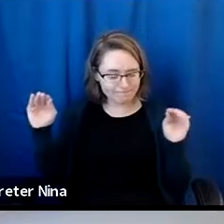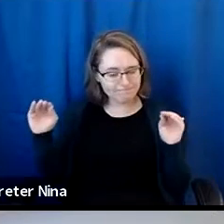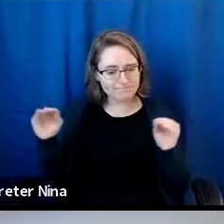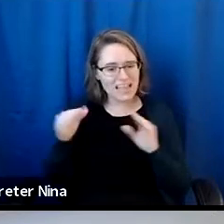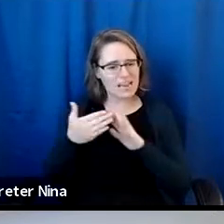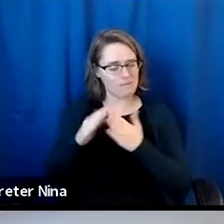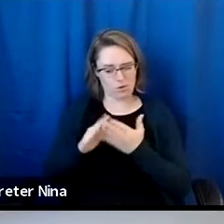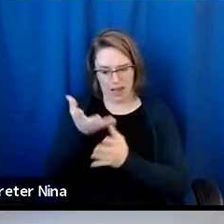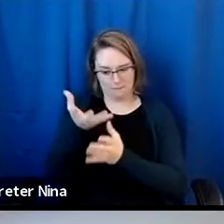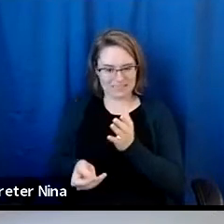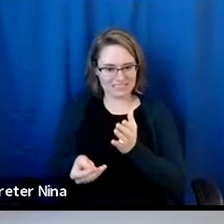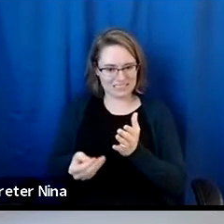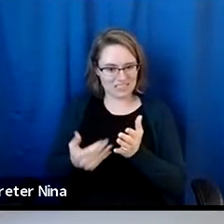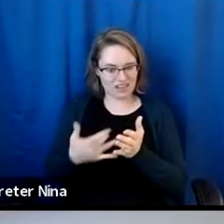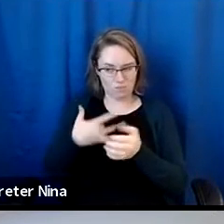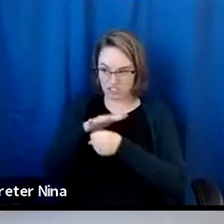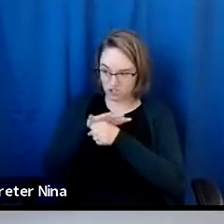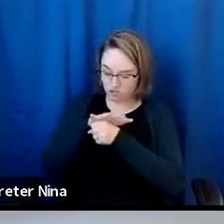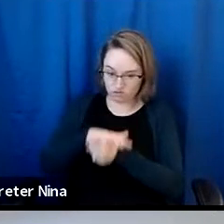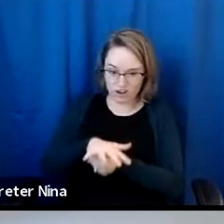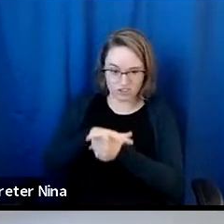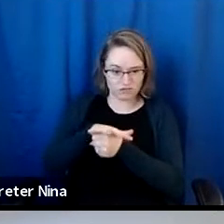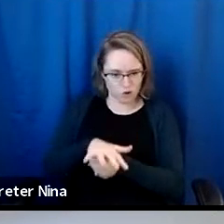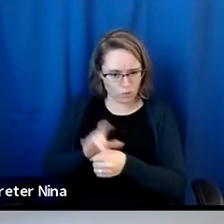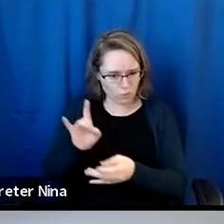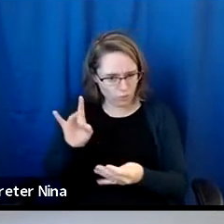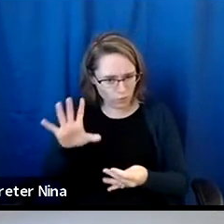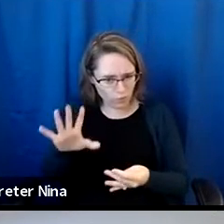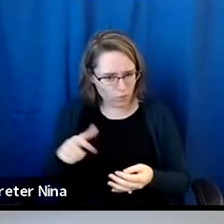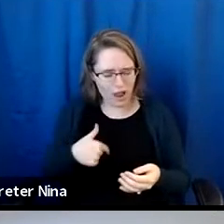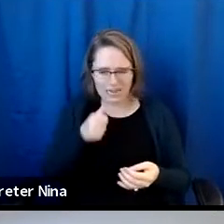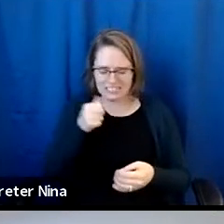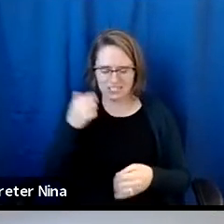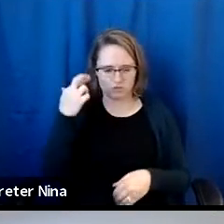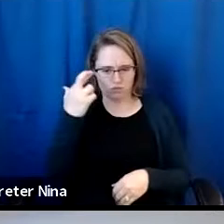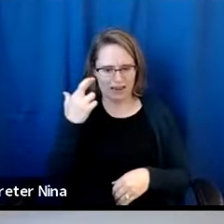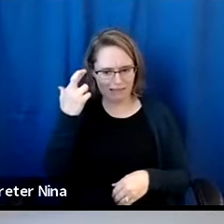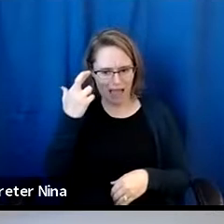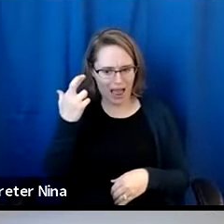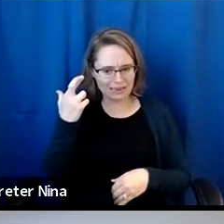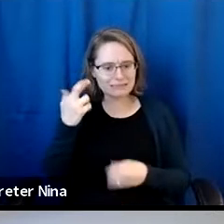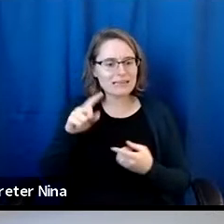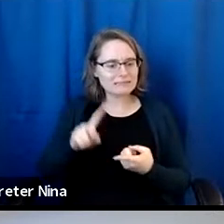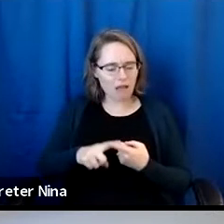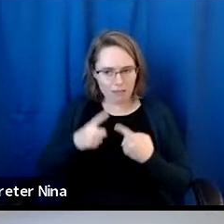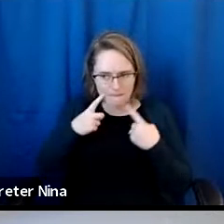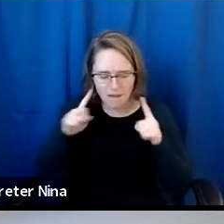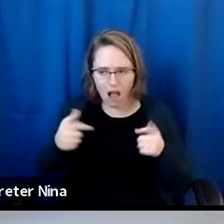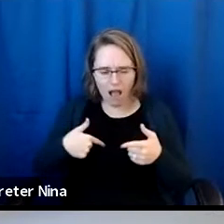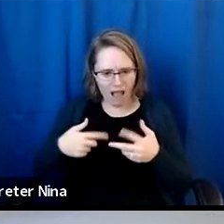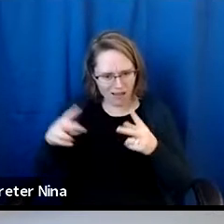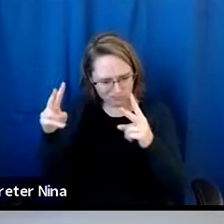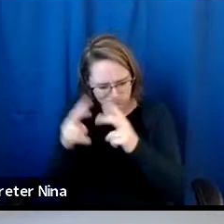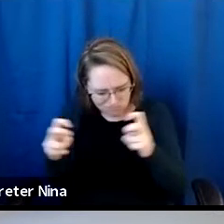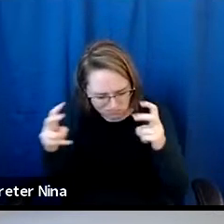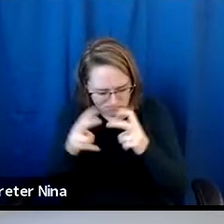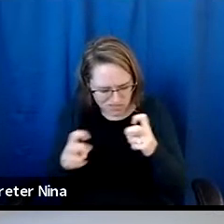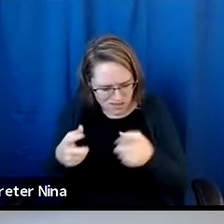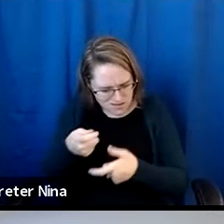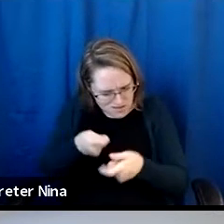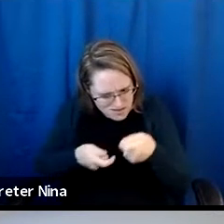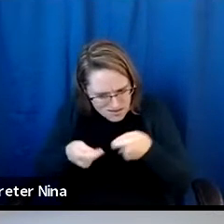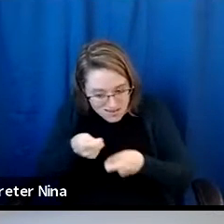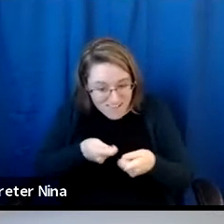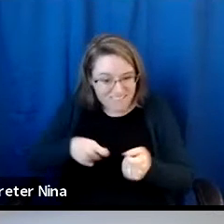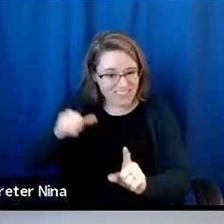was so stressing for me. And I did not realize what it was until I started teasing it out and dissecting it. And that's what